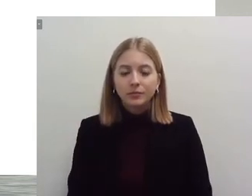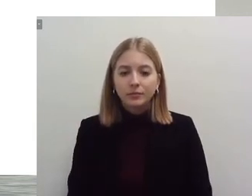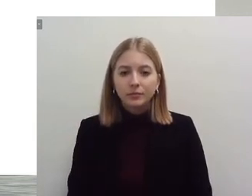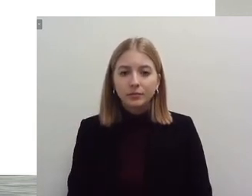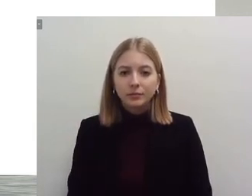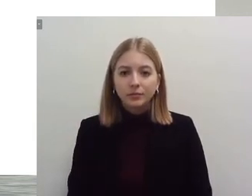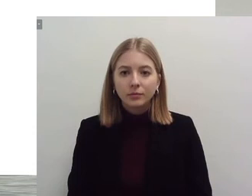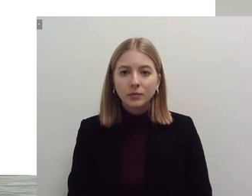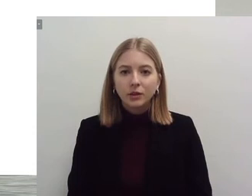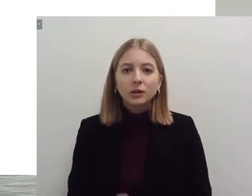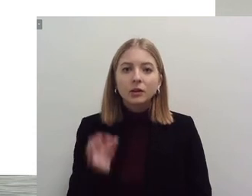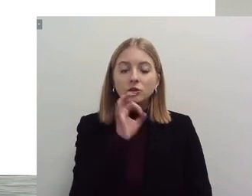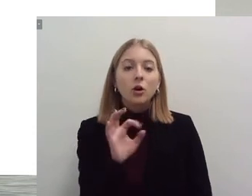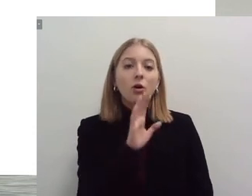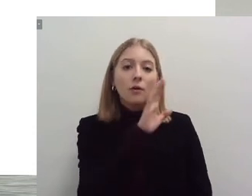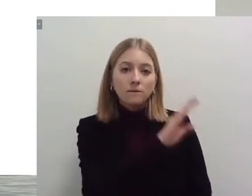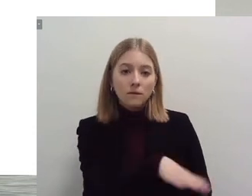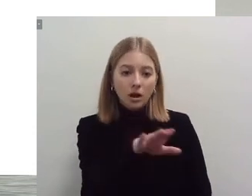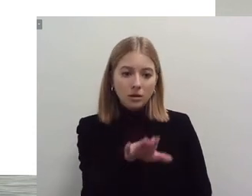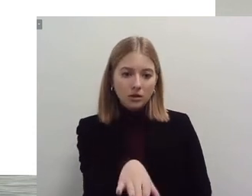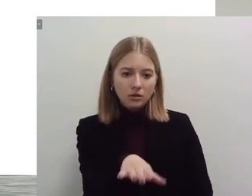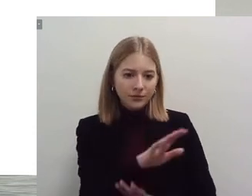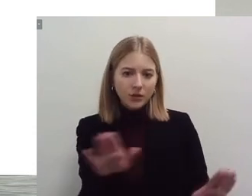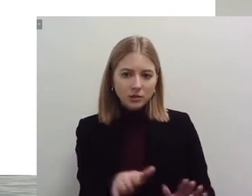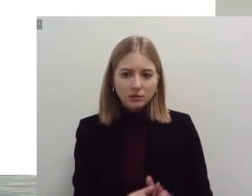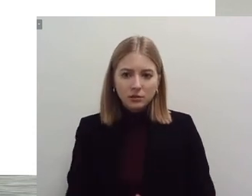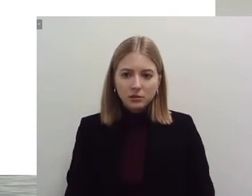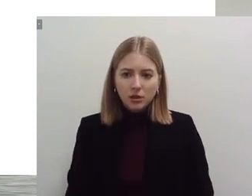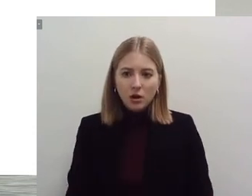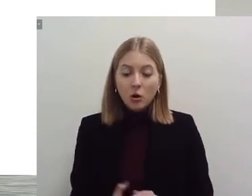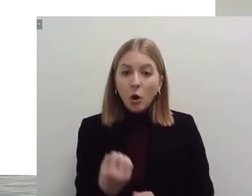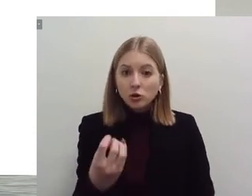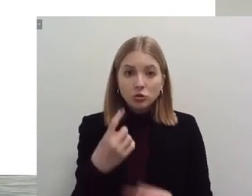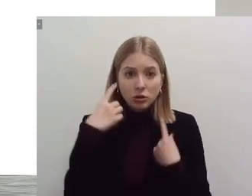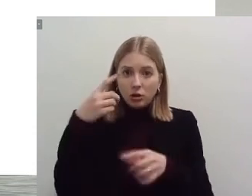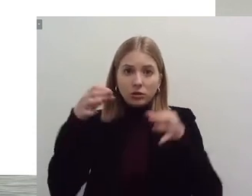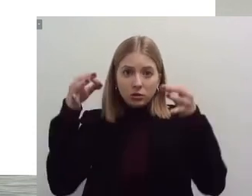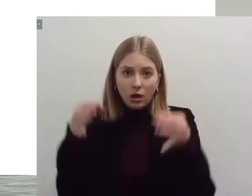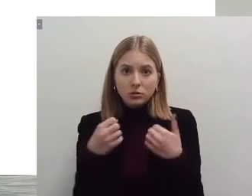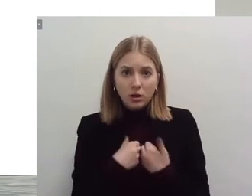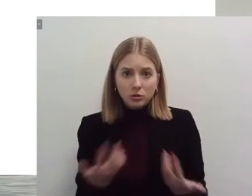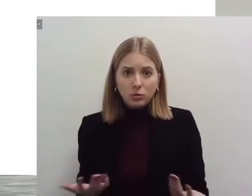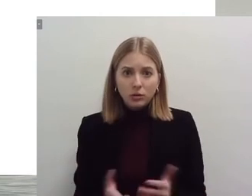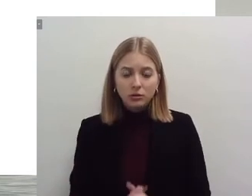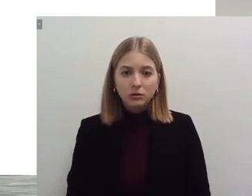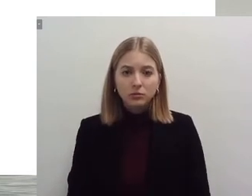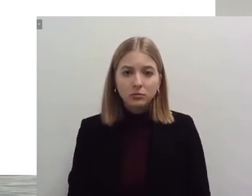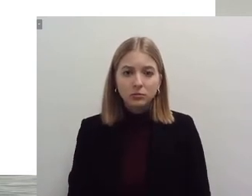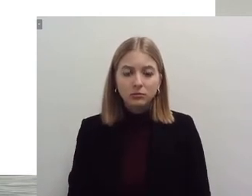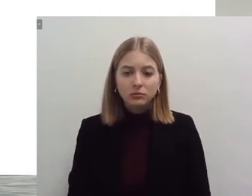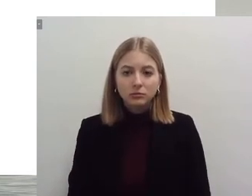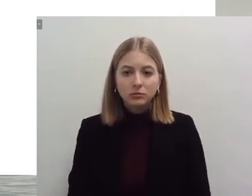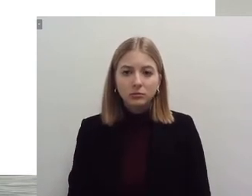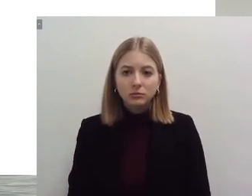actually concern them. That's when, therefore, when they don't receive any food in the housing that they live in or in the